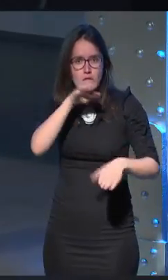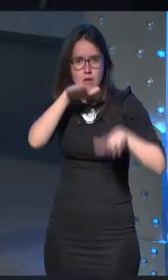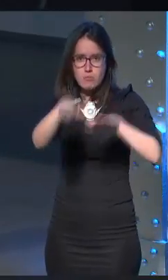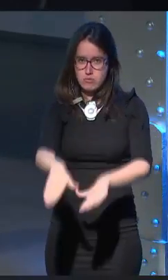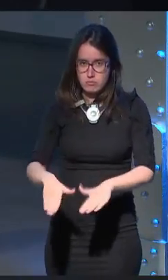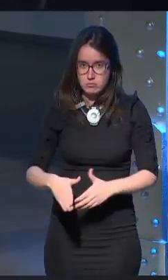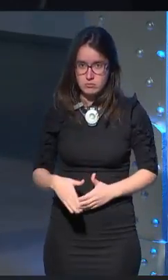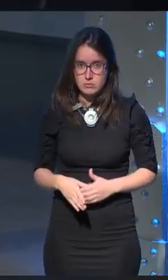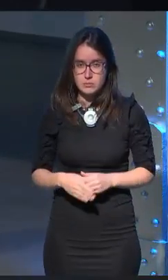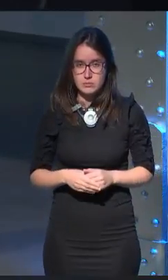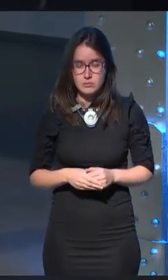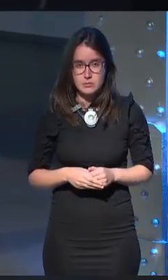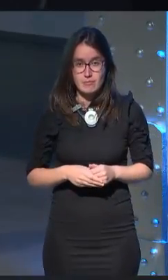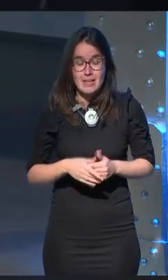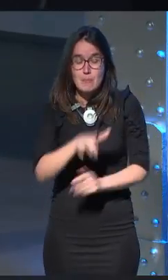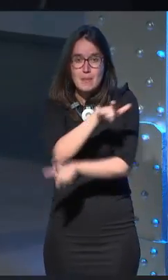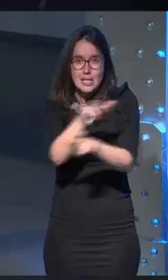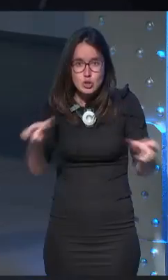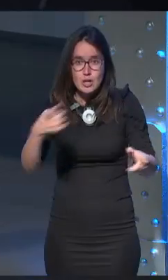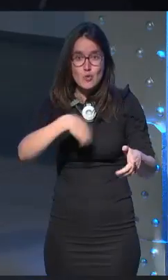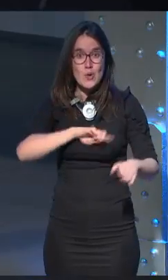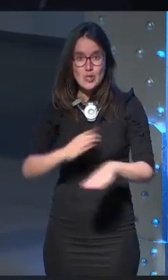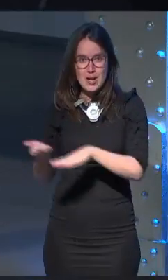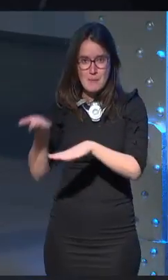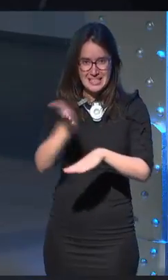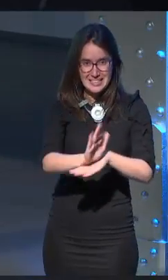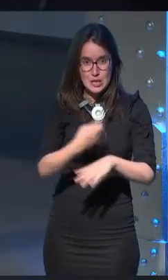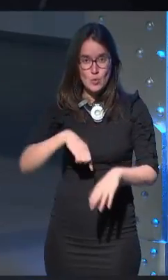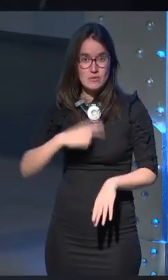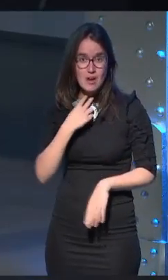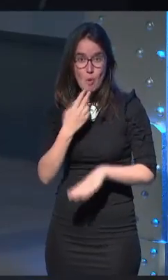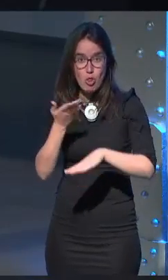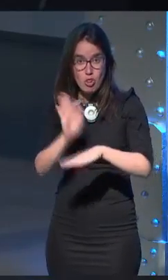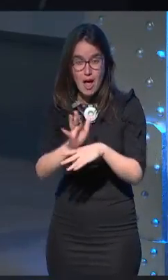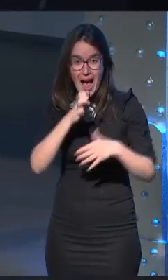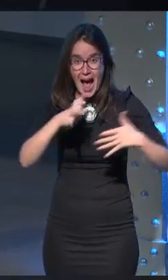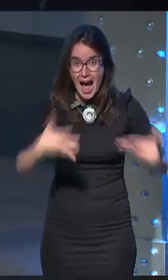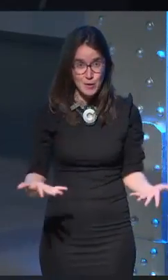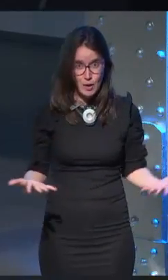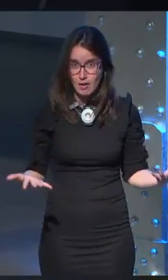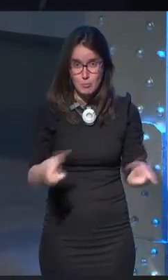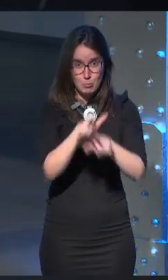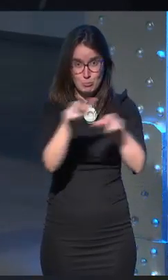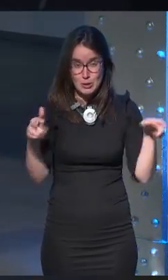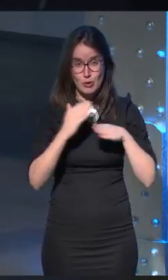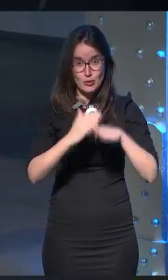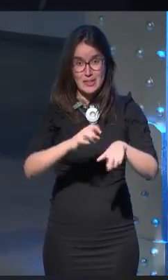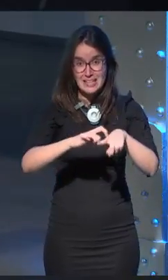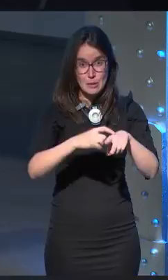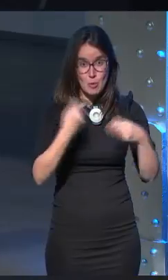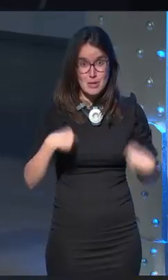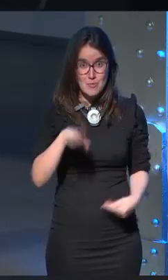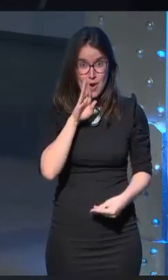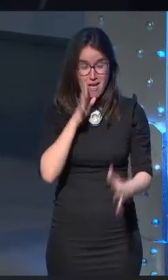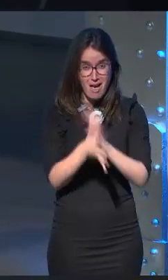you know, be our representatives and our voice. And we just don't have enough of that. We have too many politicians and not